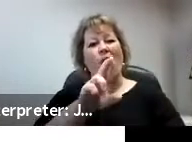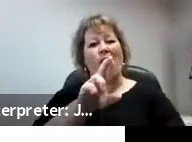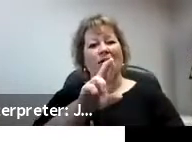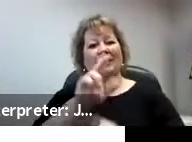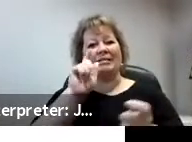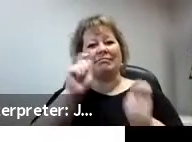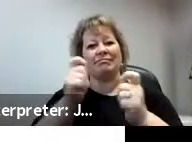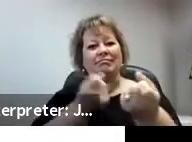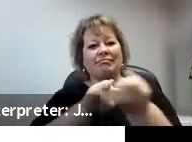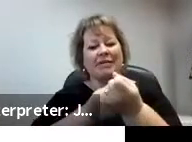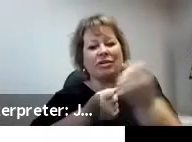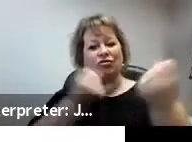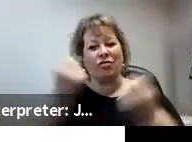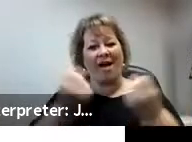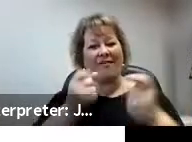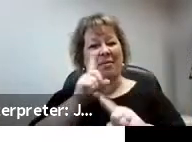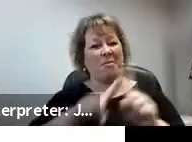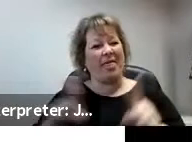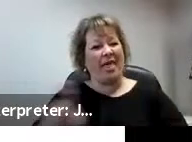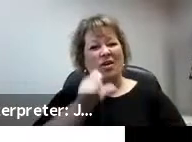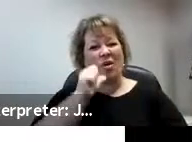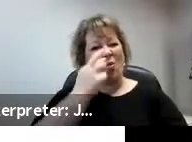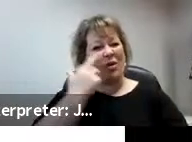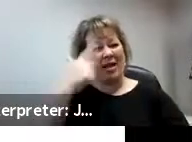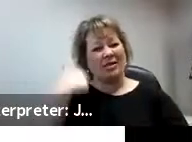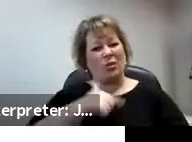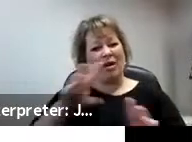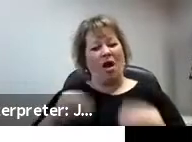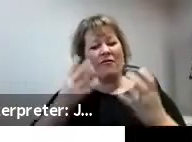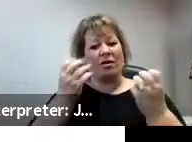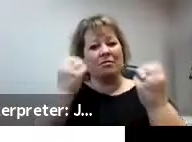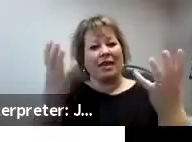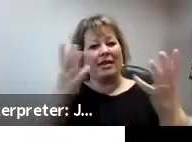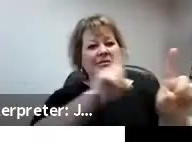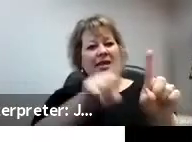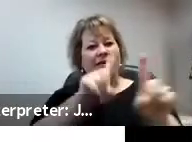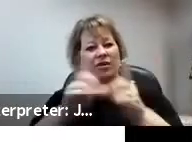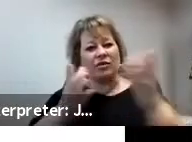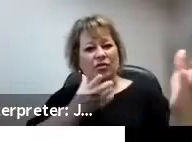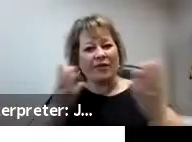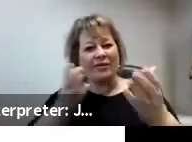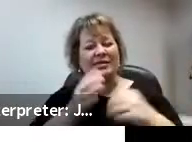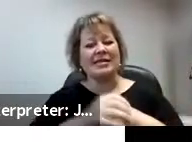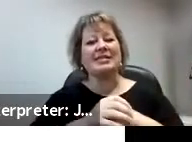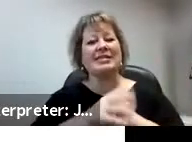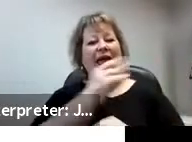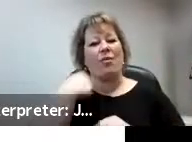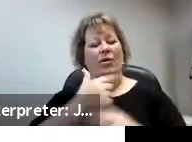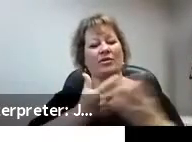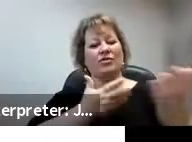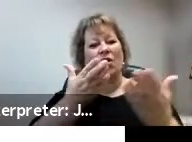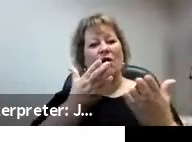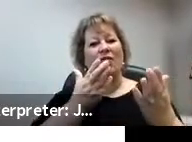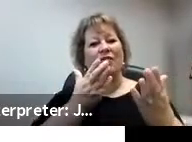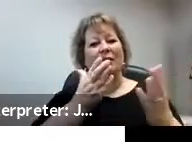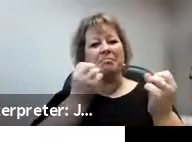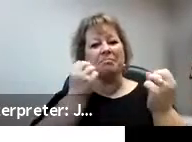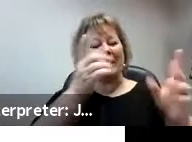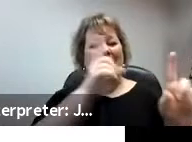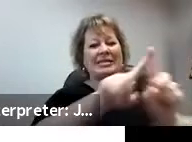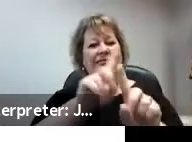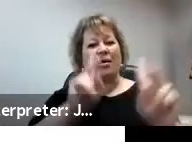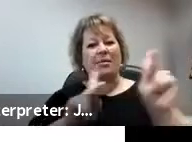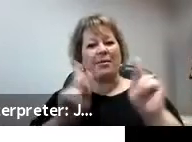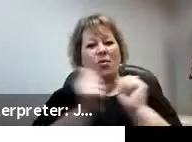offer a variety of individualized services, or that we serve individuals with many types of disabilities.